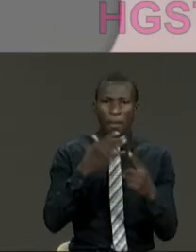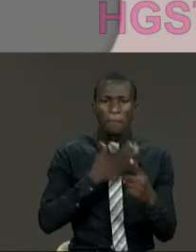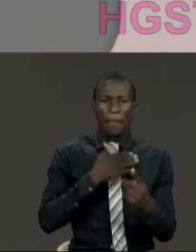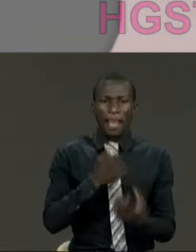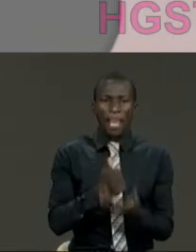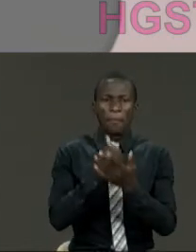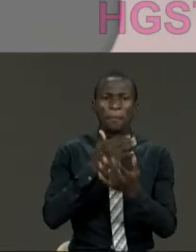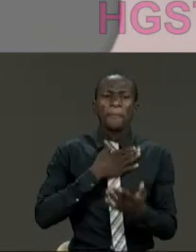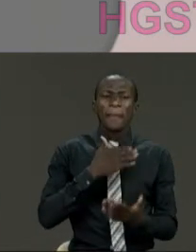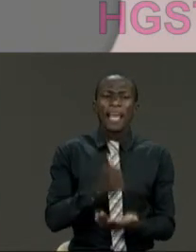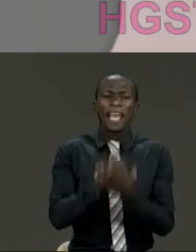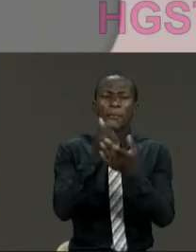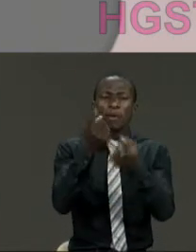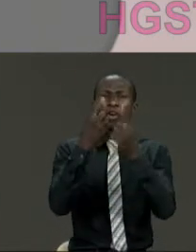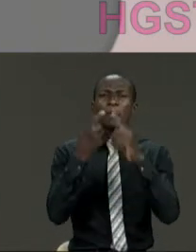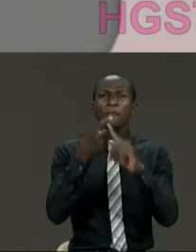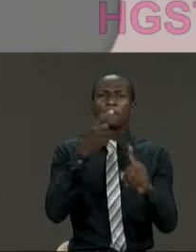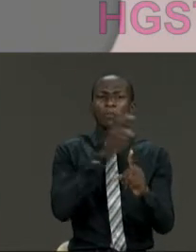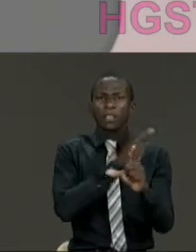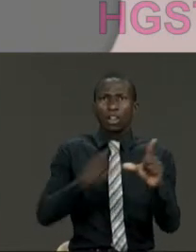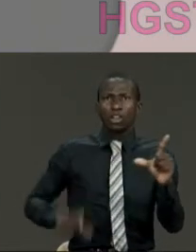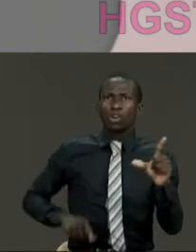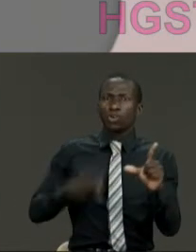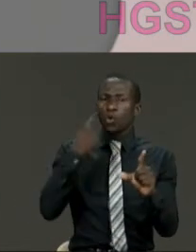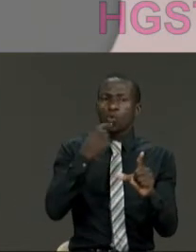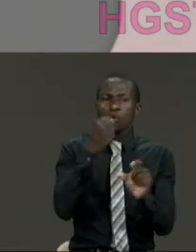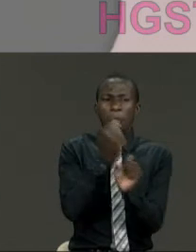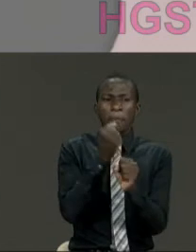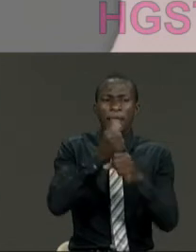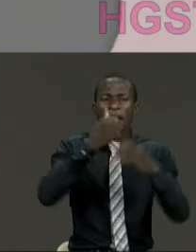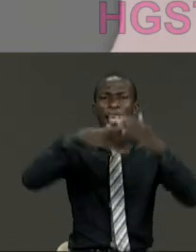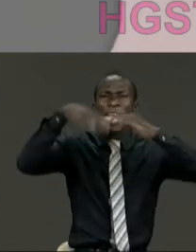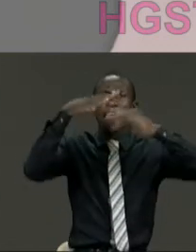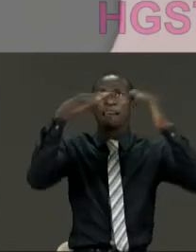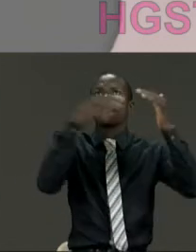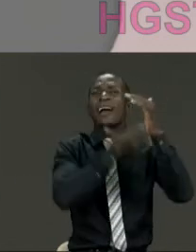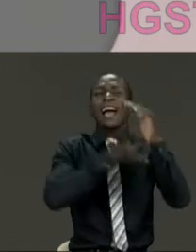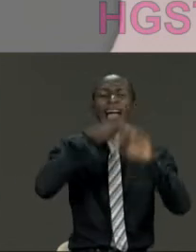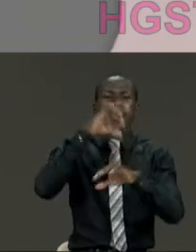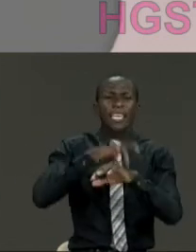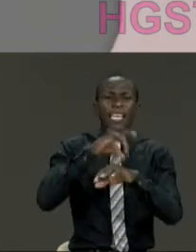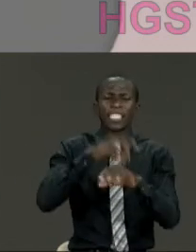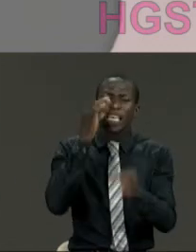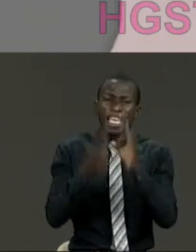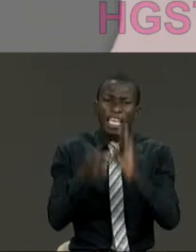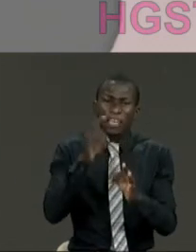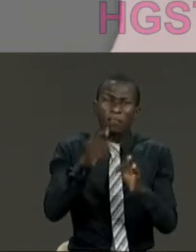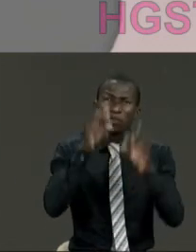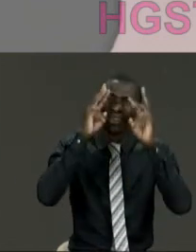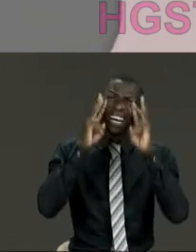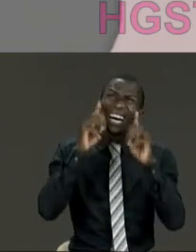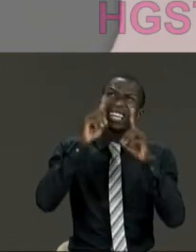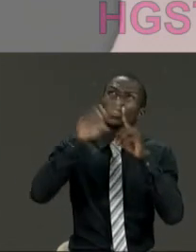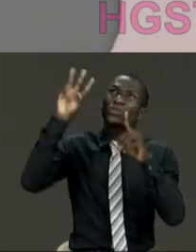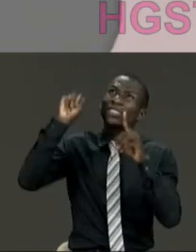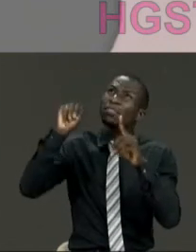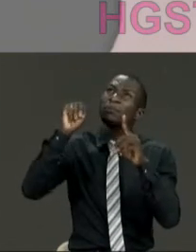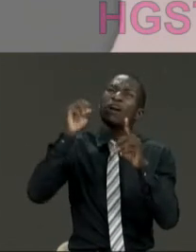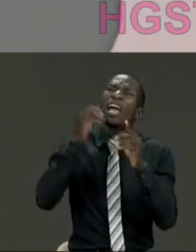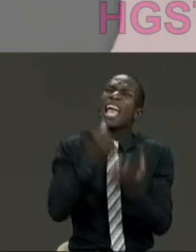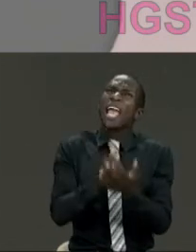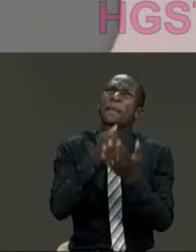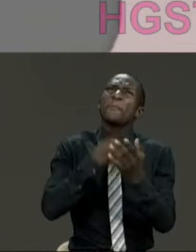Lord, which make heaven and the earth. If you cry unto him and say, help me, uphold me, he will do so in